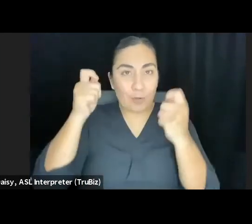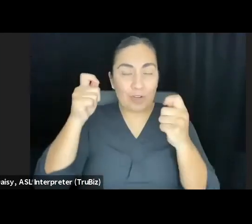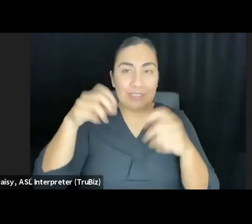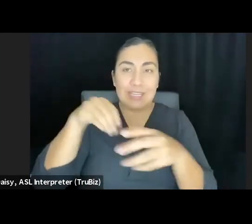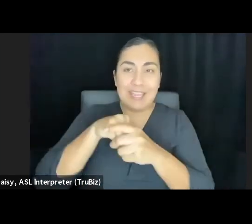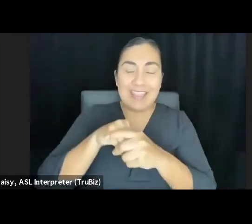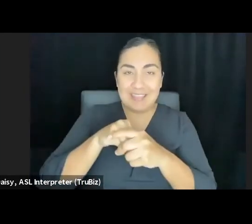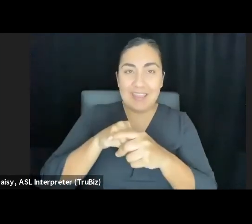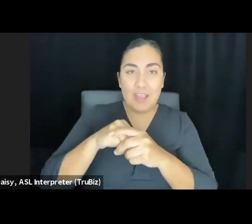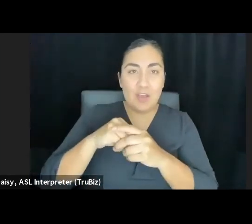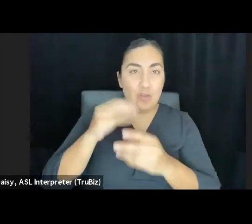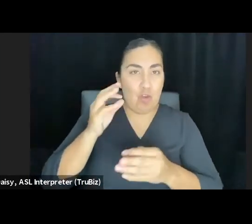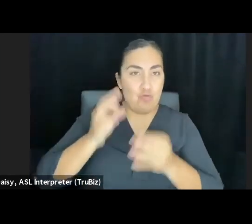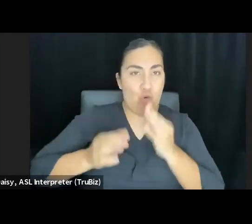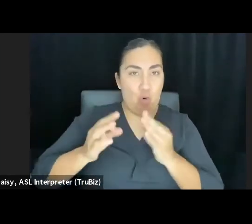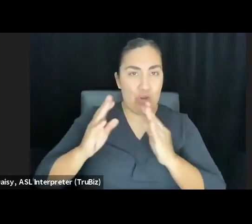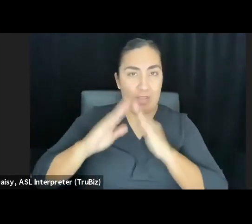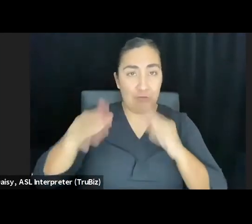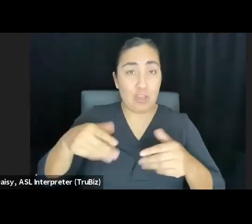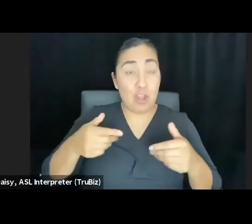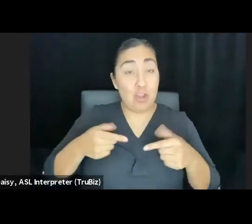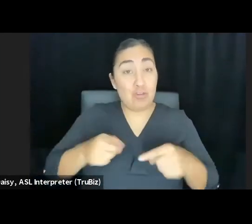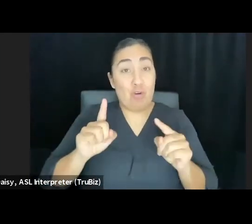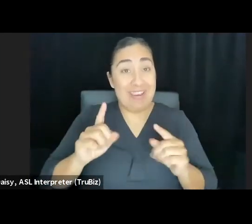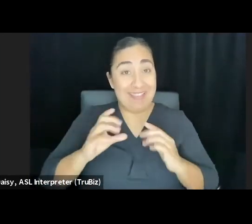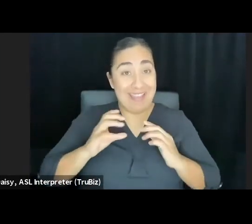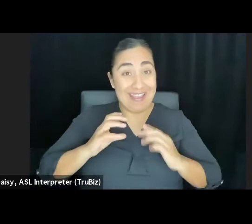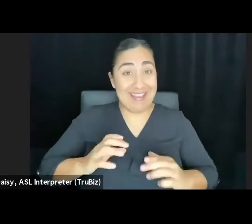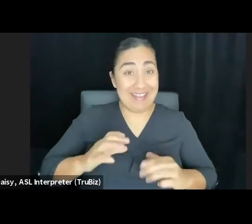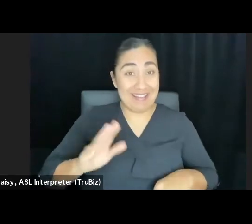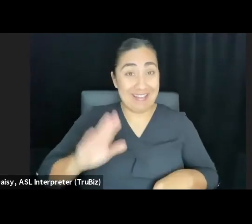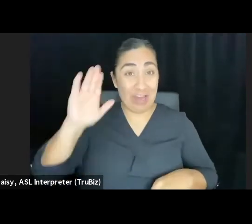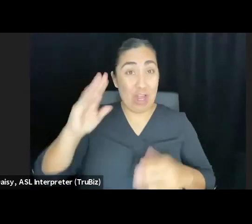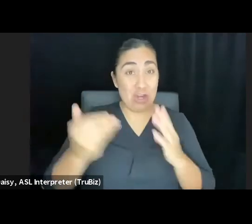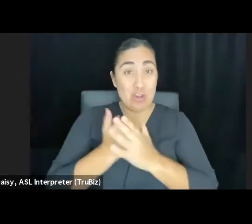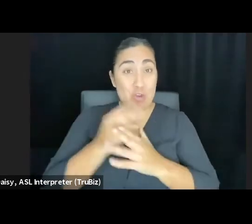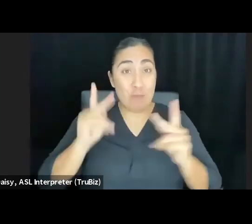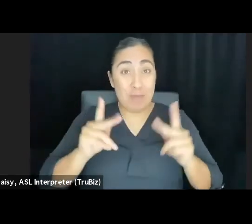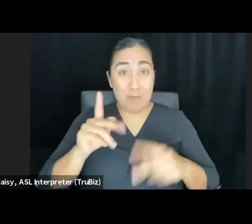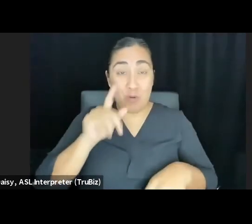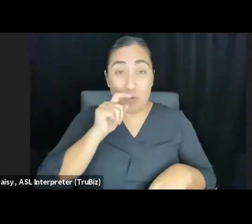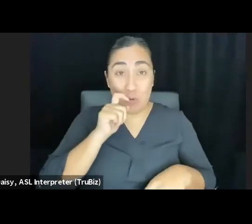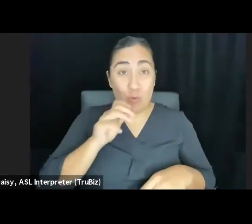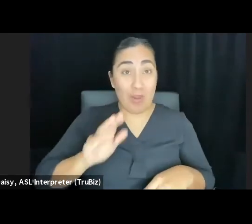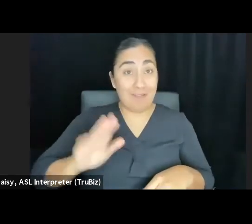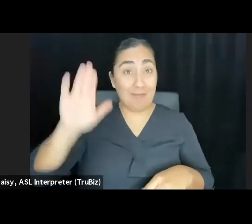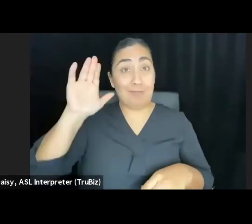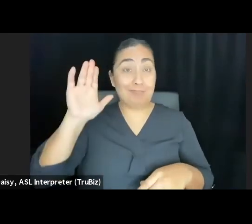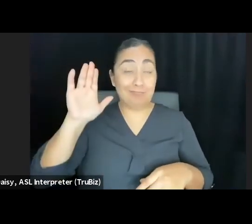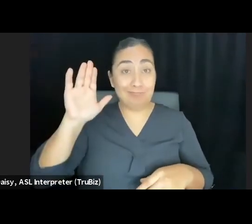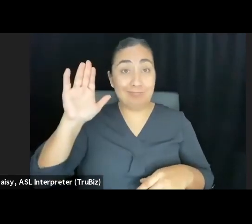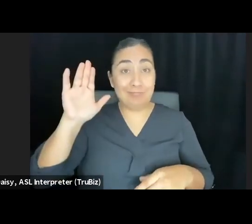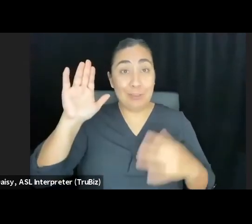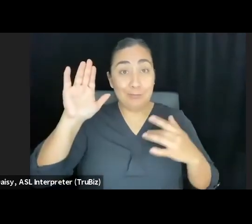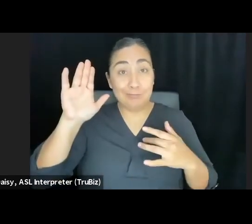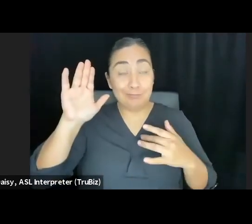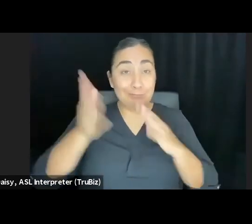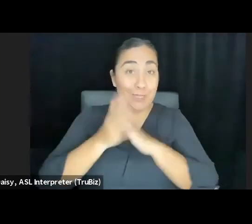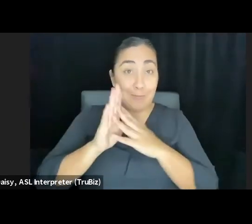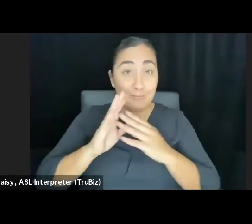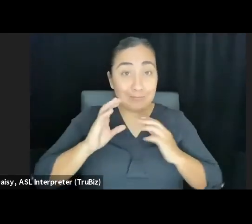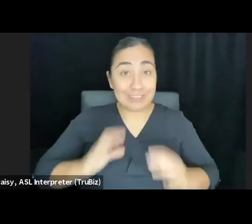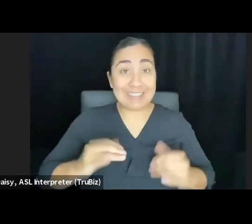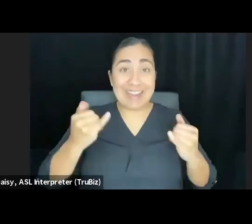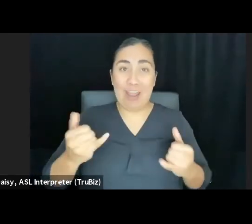And during the naturalization ceremonies, the new citizens that have taken their oath of citizenship now have the right to